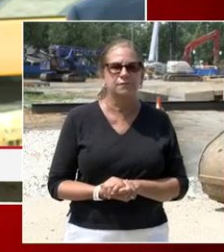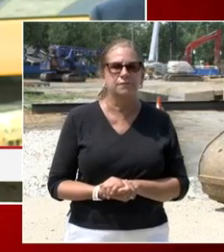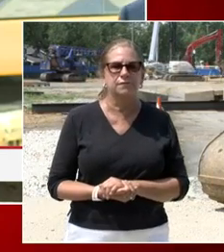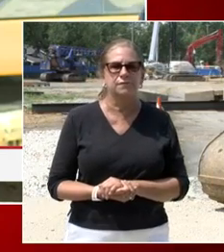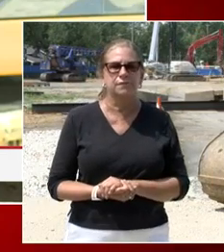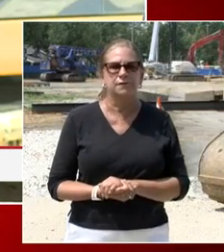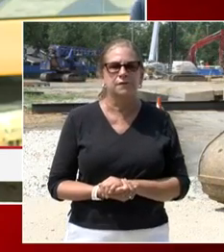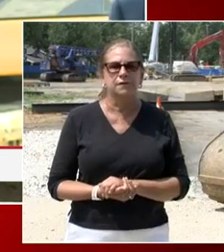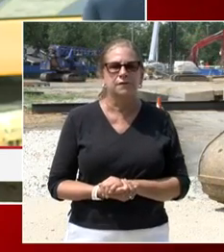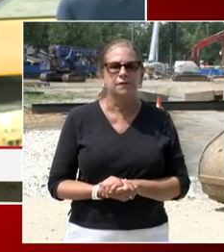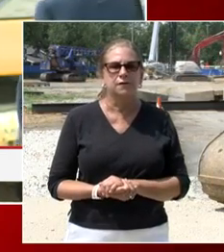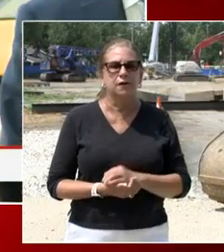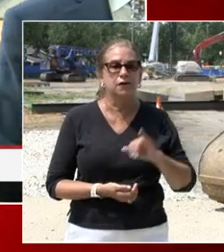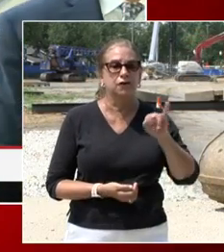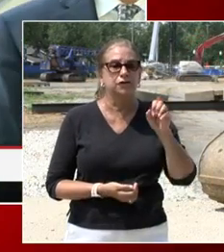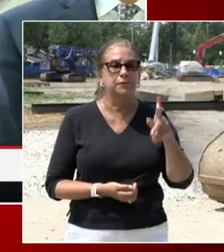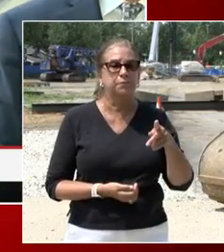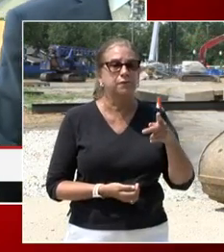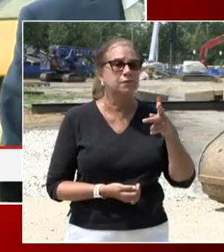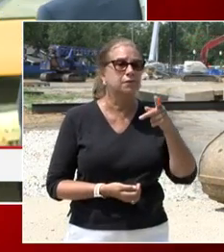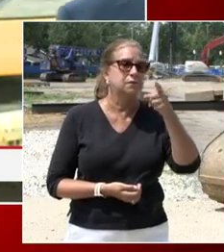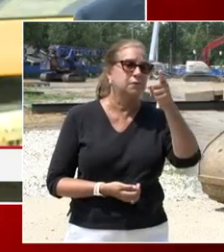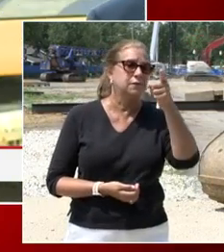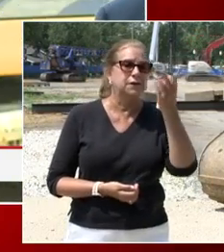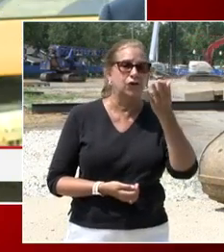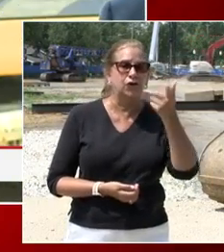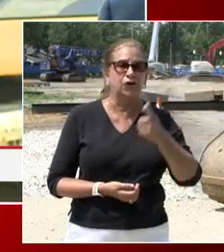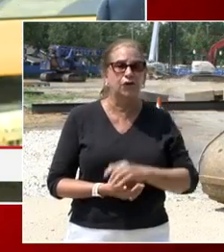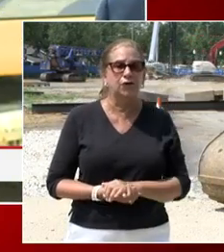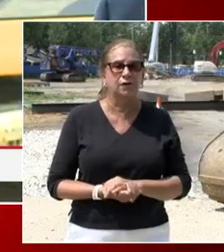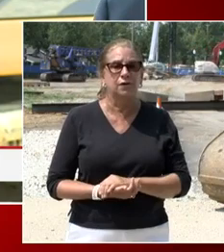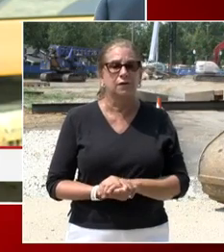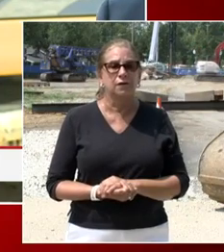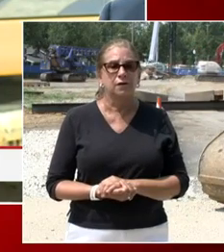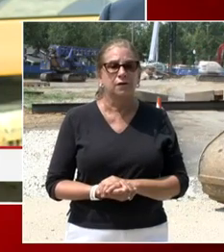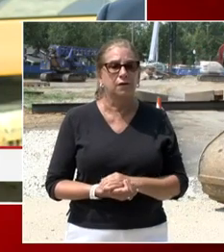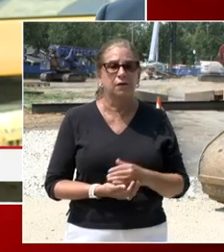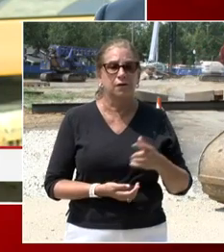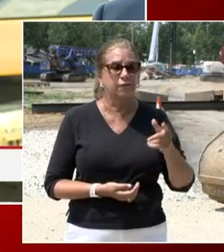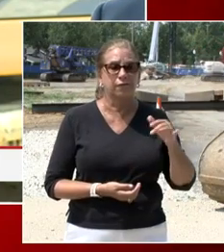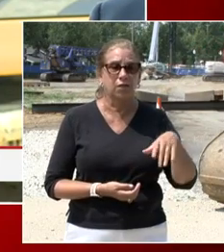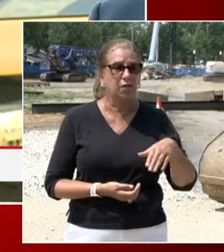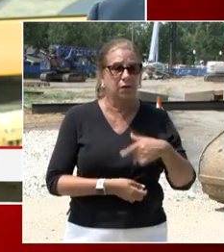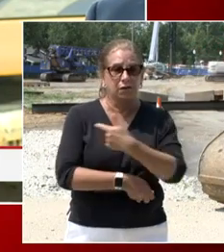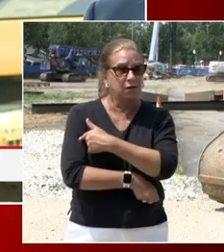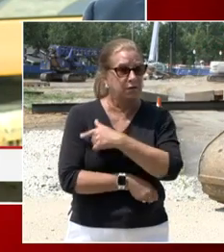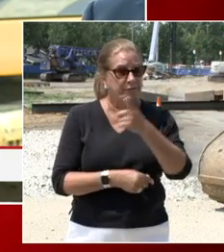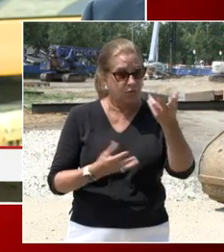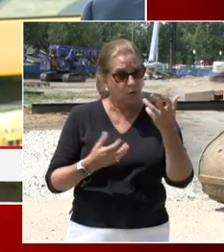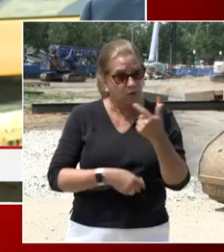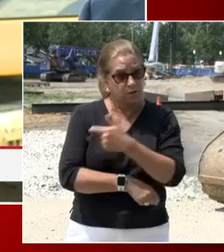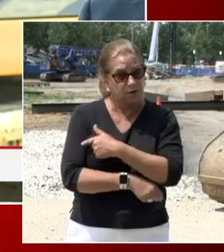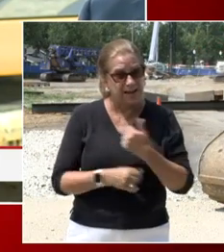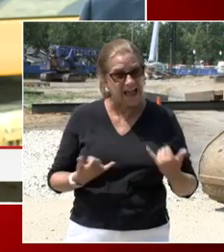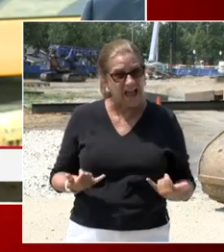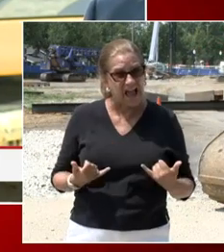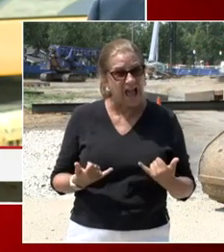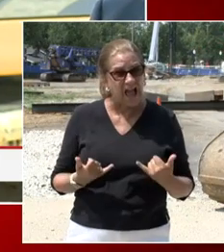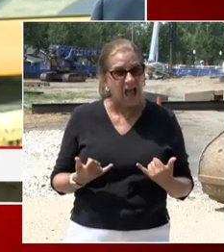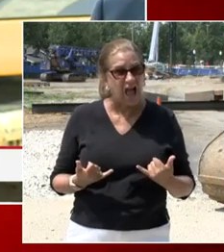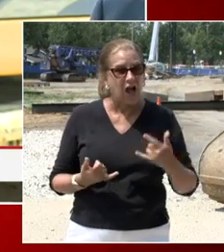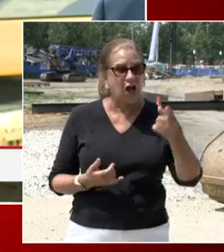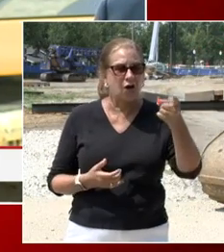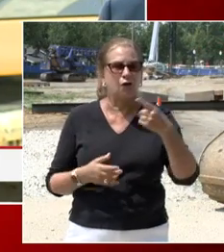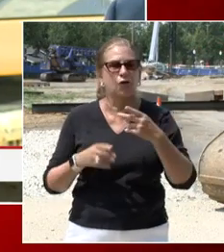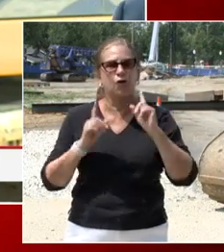Again, the tour continues. There's a Jeep behind you. If you haven't been vaccinated, you get vaccinated today at the Rise Center and be entered